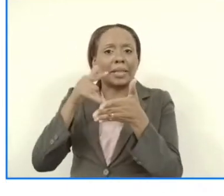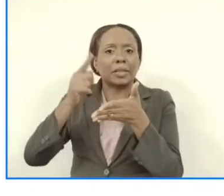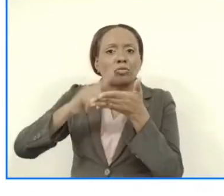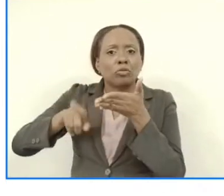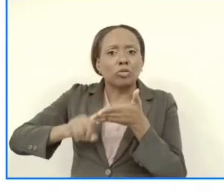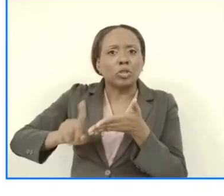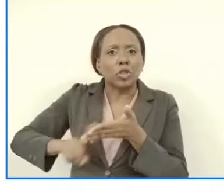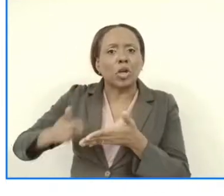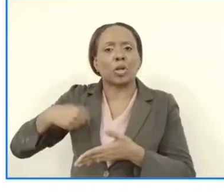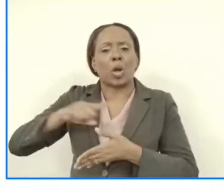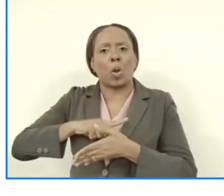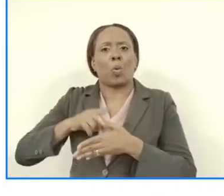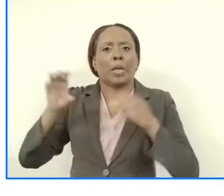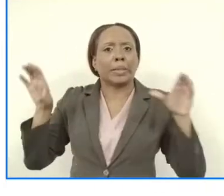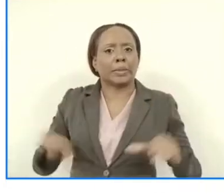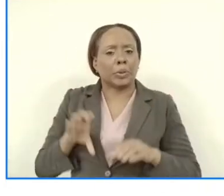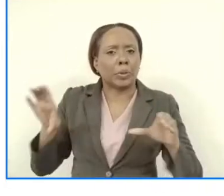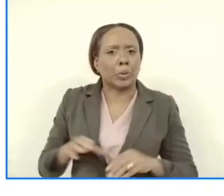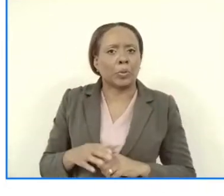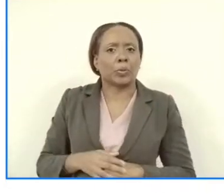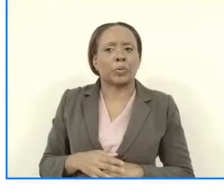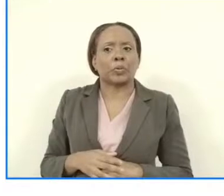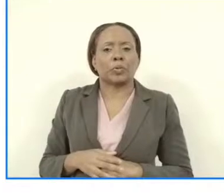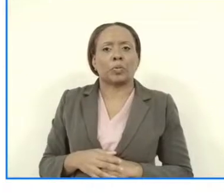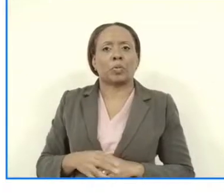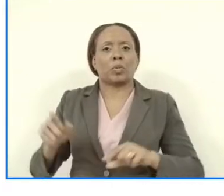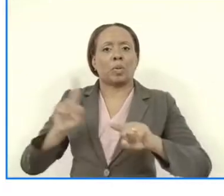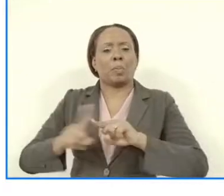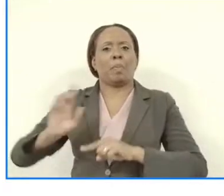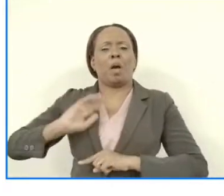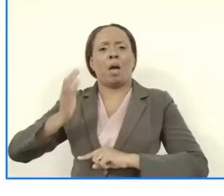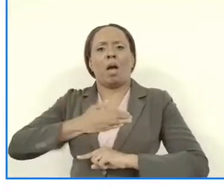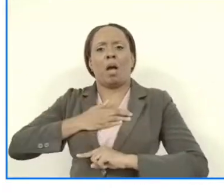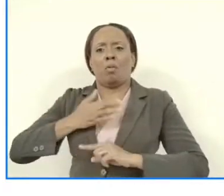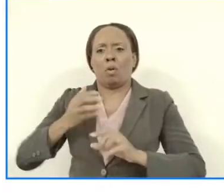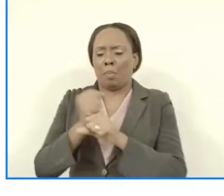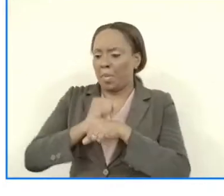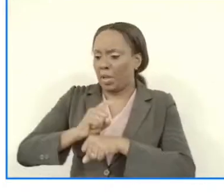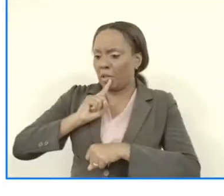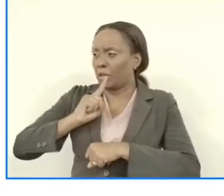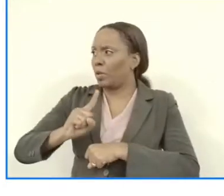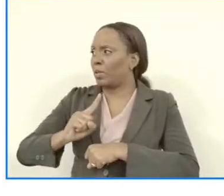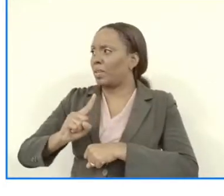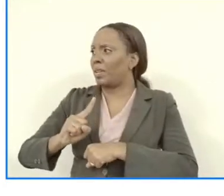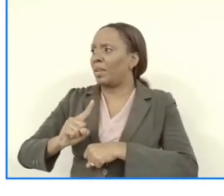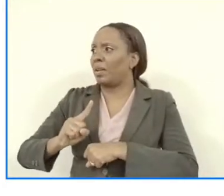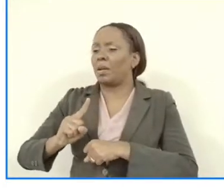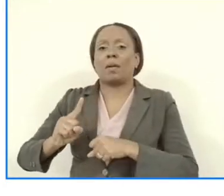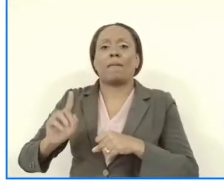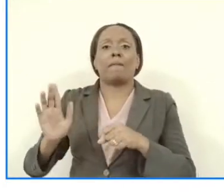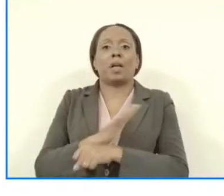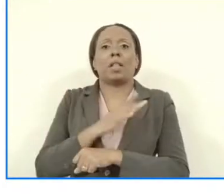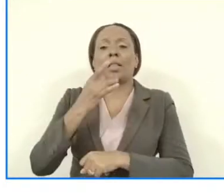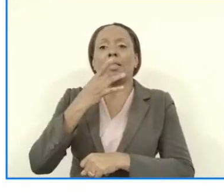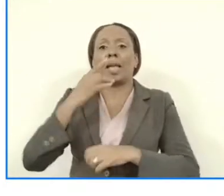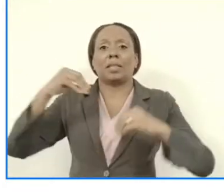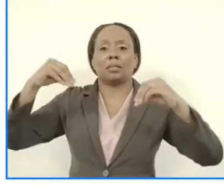terms of the restoration sequence and priorities, when